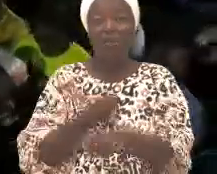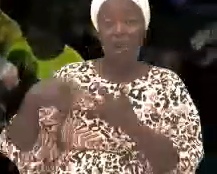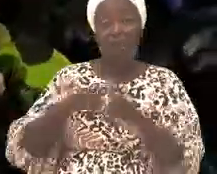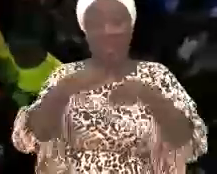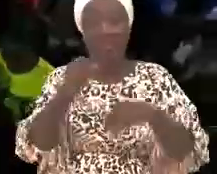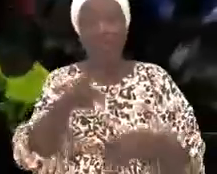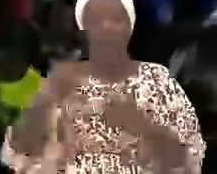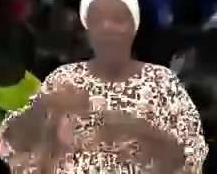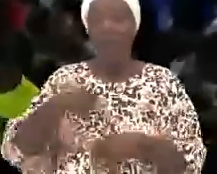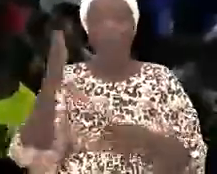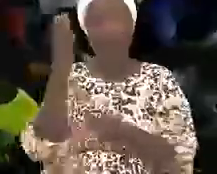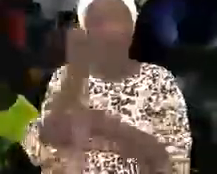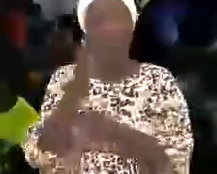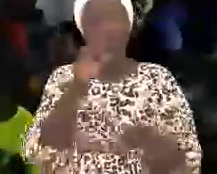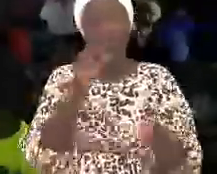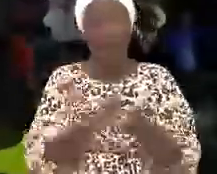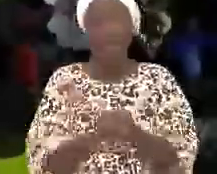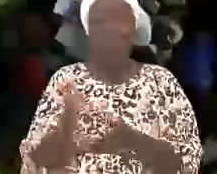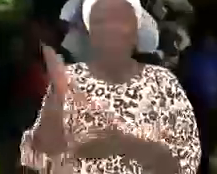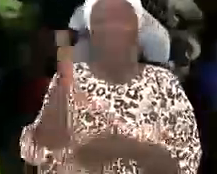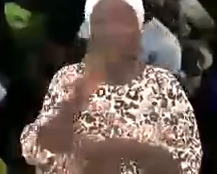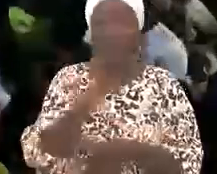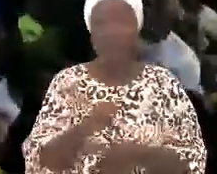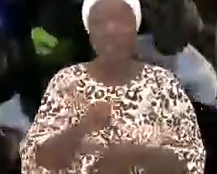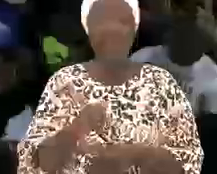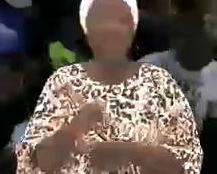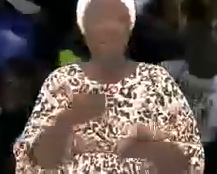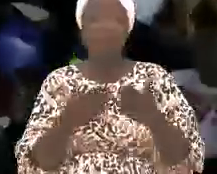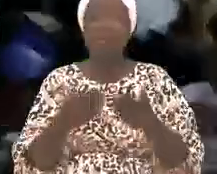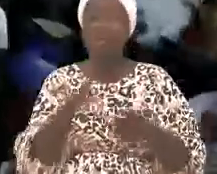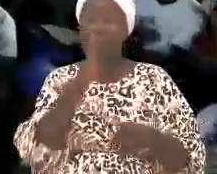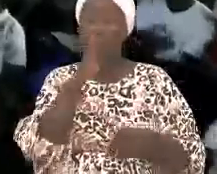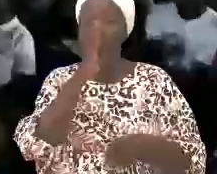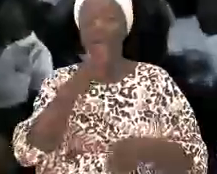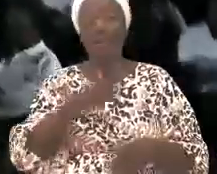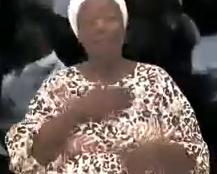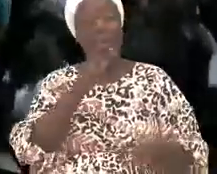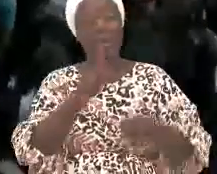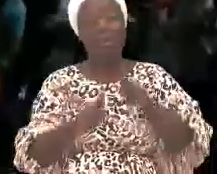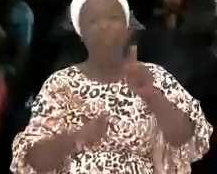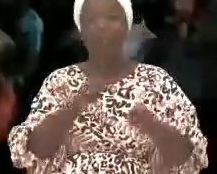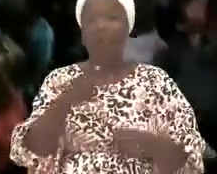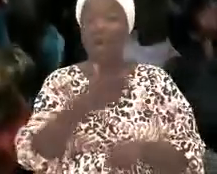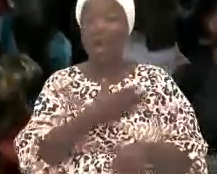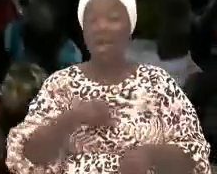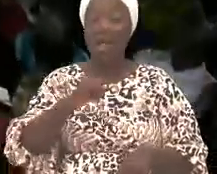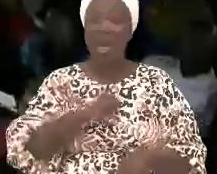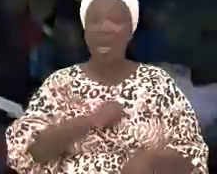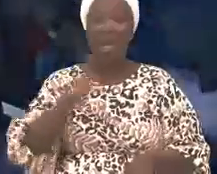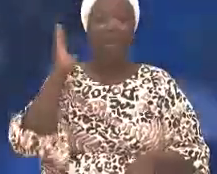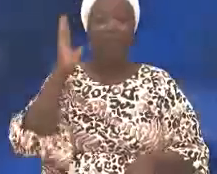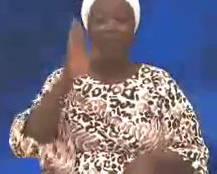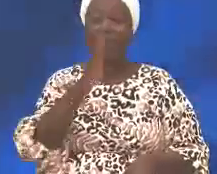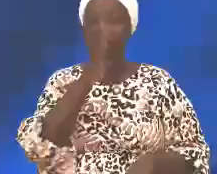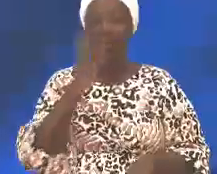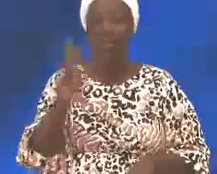flesh, that they may be my people and I will be their God.